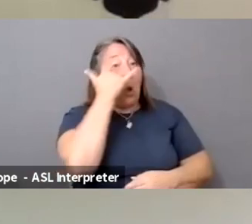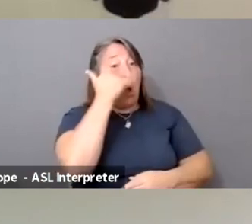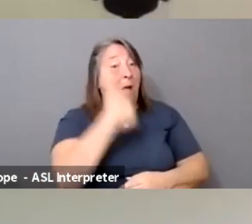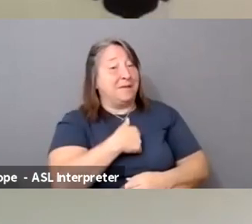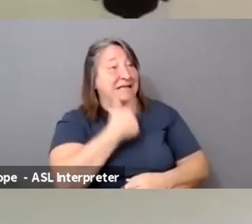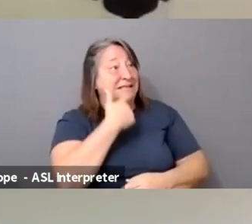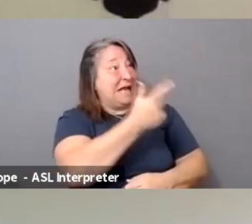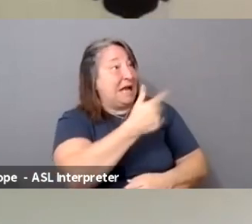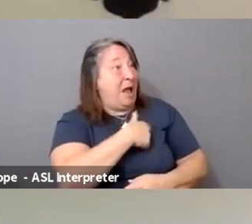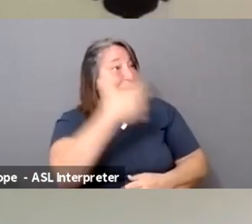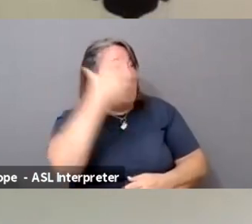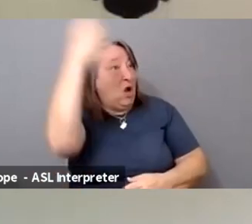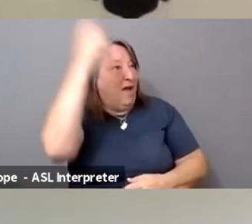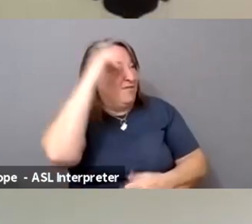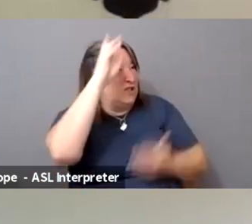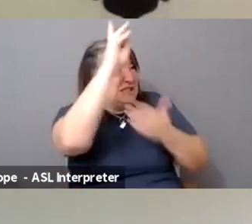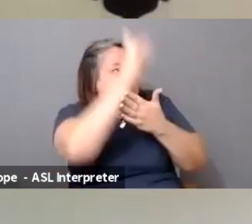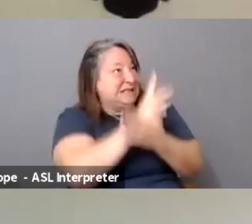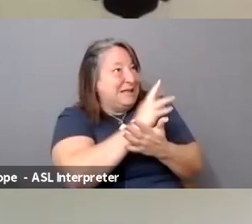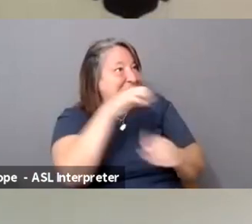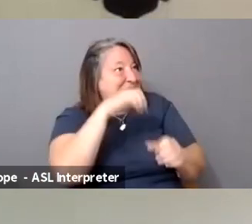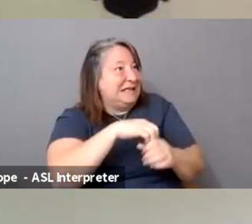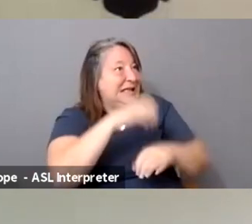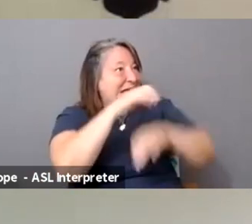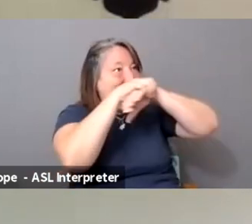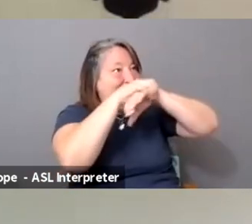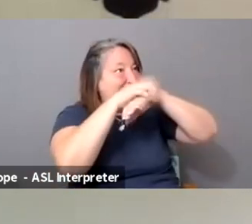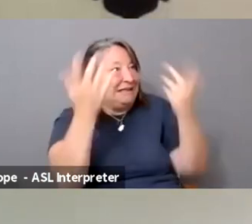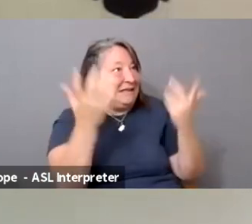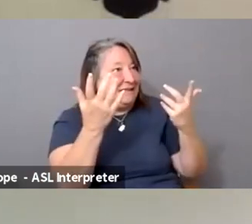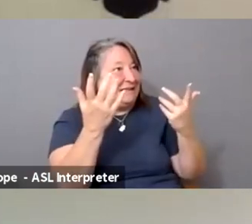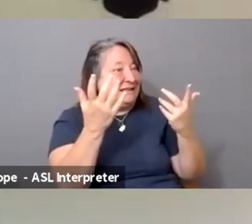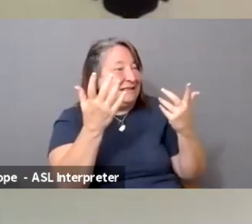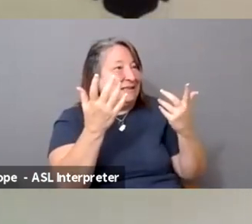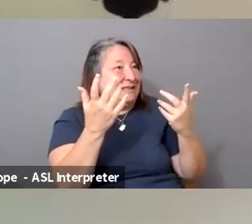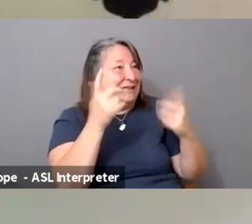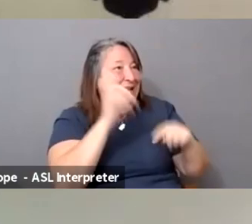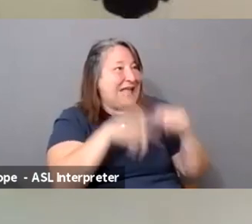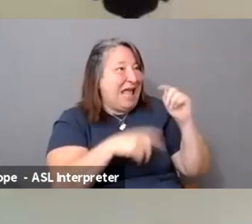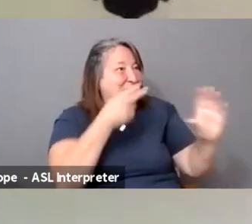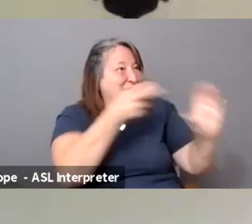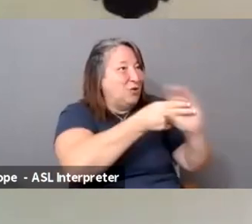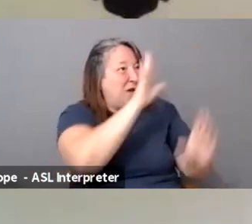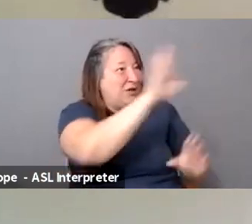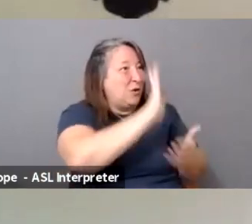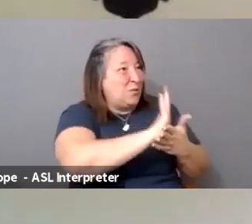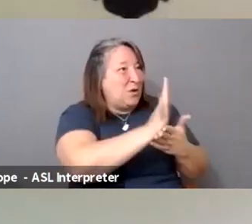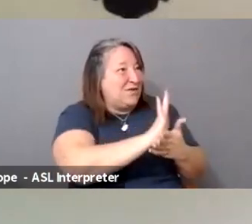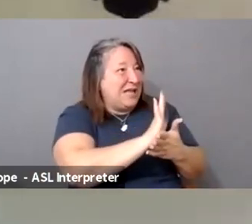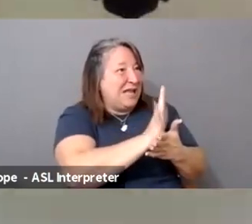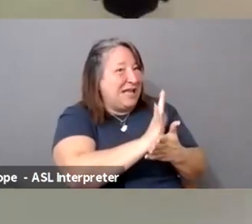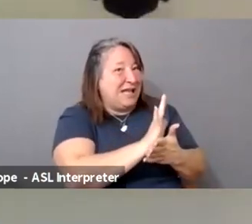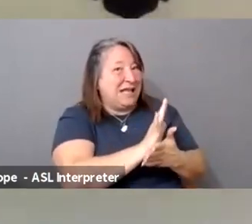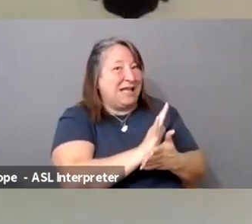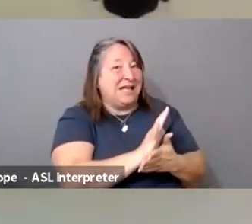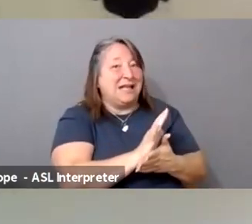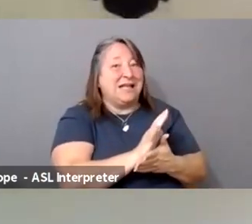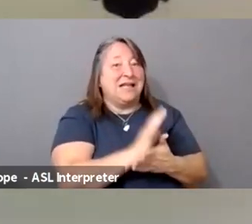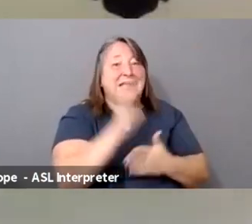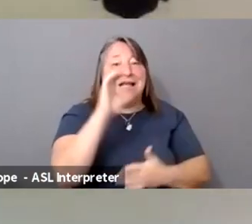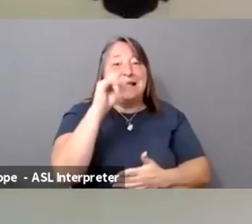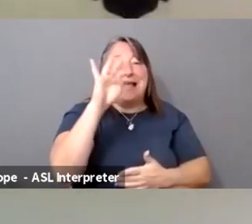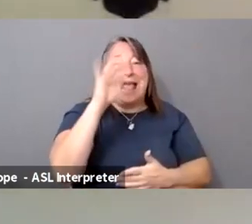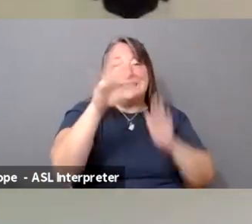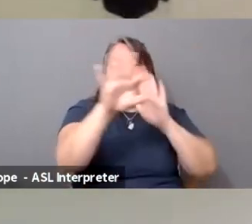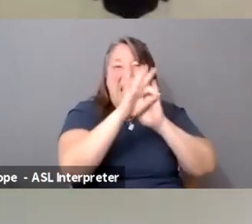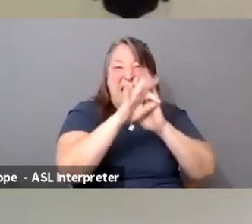I'm going to be gone for 6 months, so I don't think that's, you know, a possibility. And the casting director said, let's just go